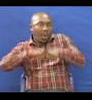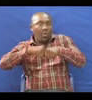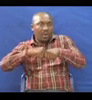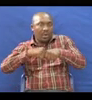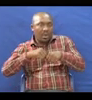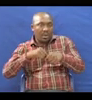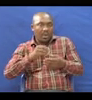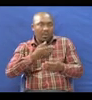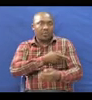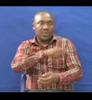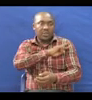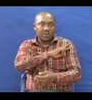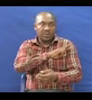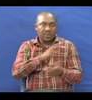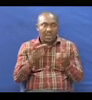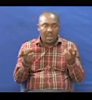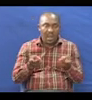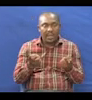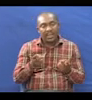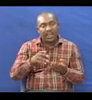land and cattle.